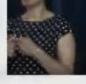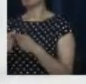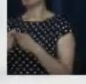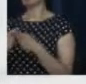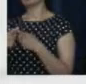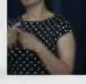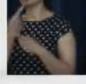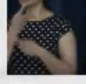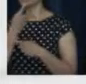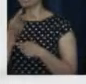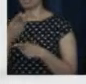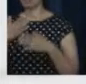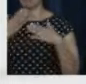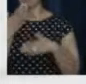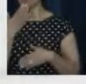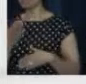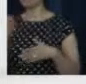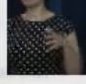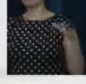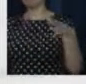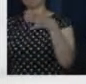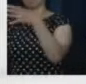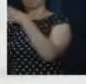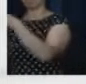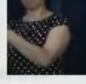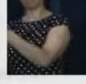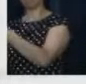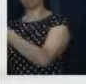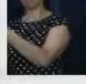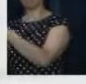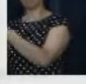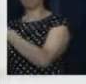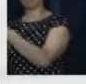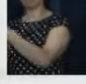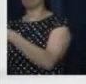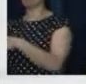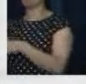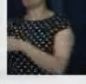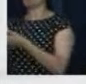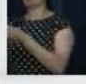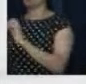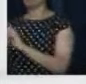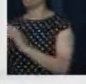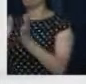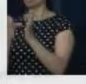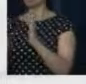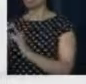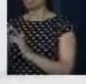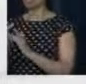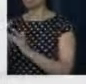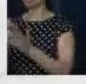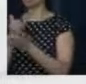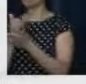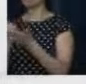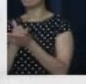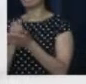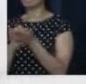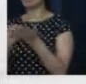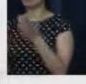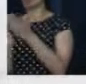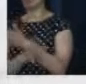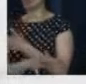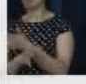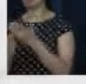reconciled to God. God made him who had no sin to be sin for us, so that in him